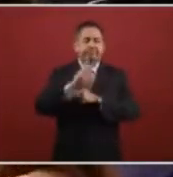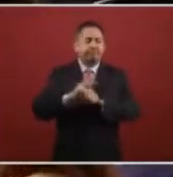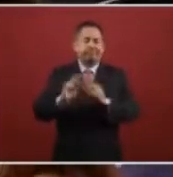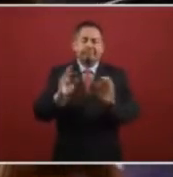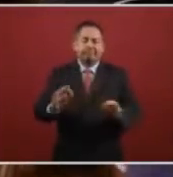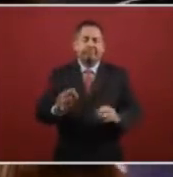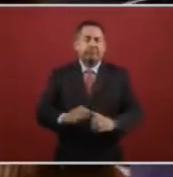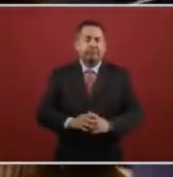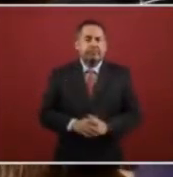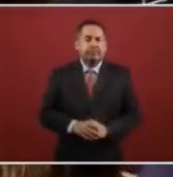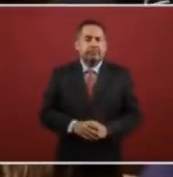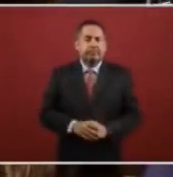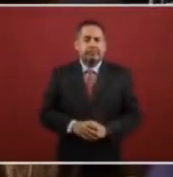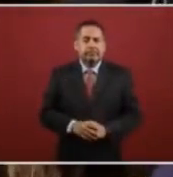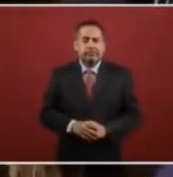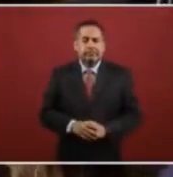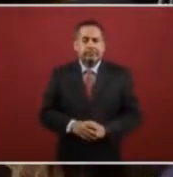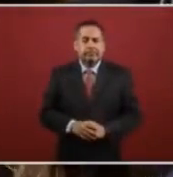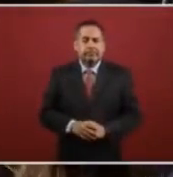the country.